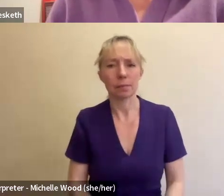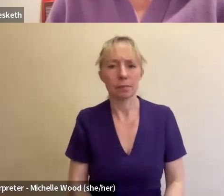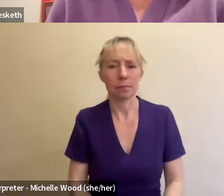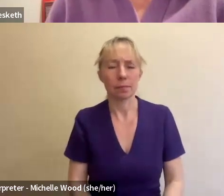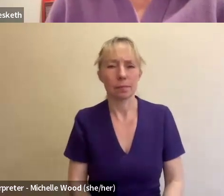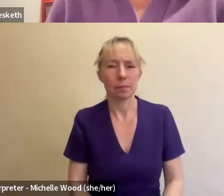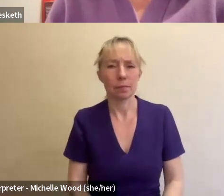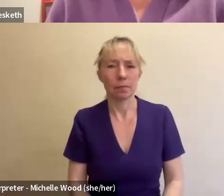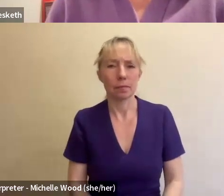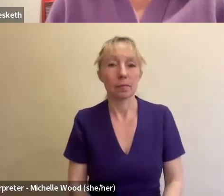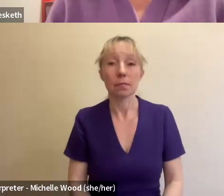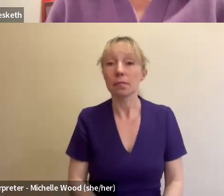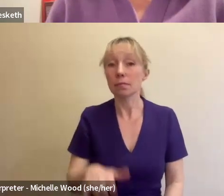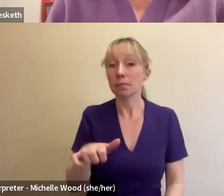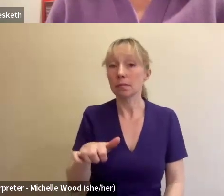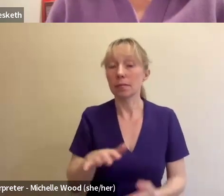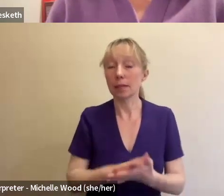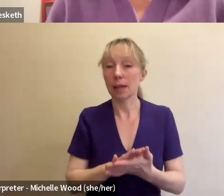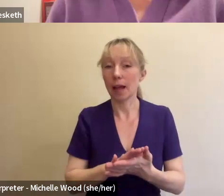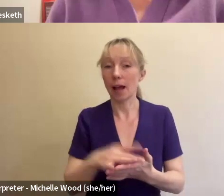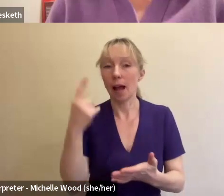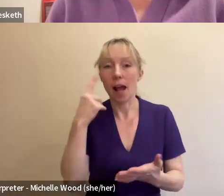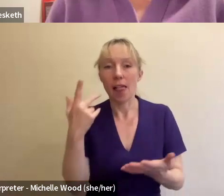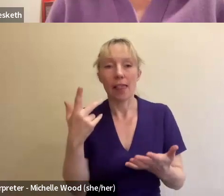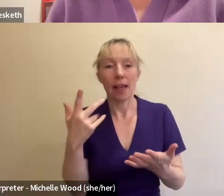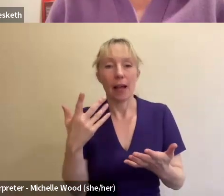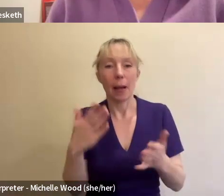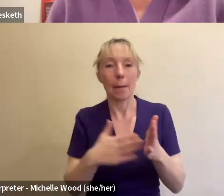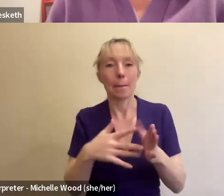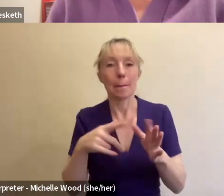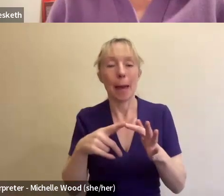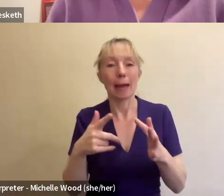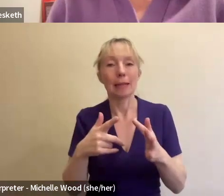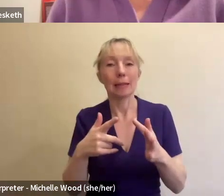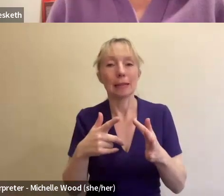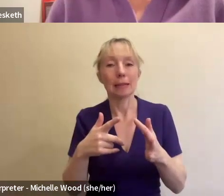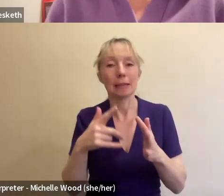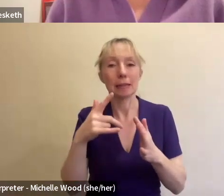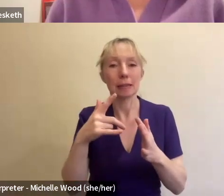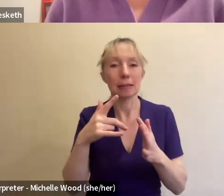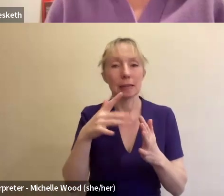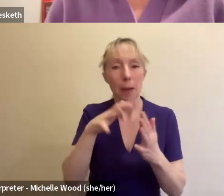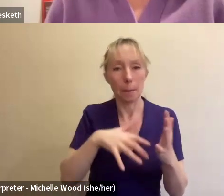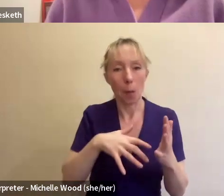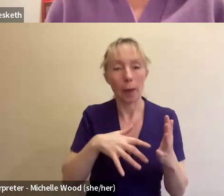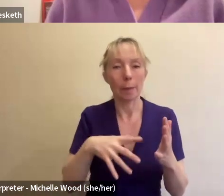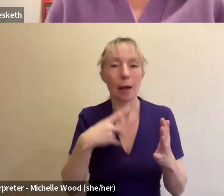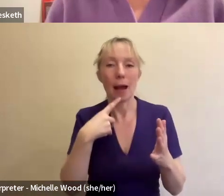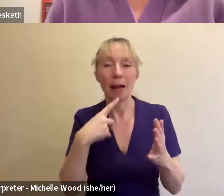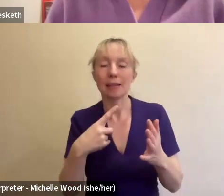Yeah, so actually I think the May's poem Pasham, I think I placed it on my author's note